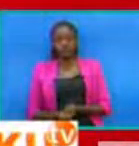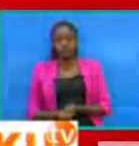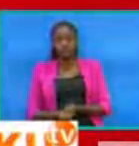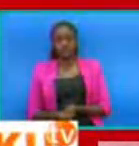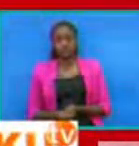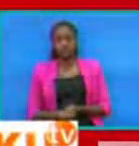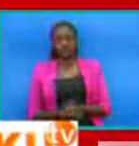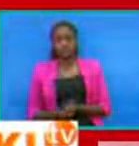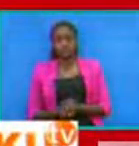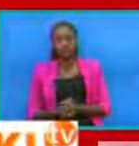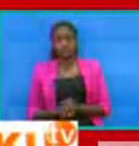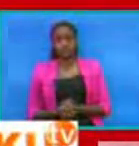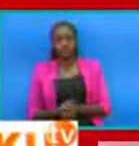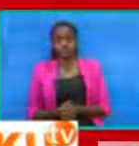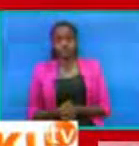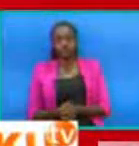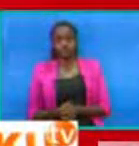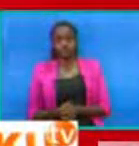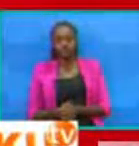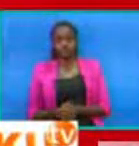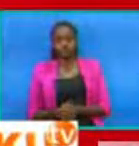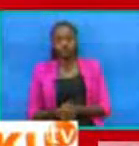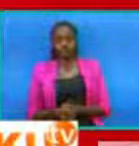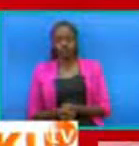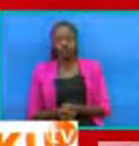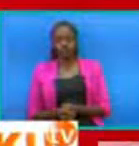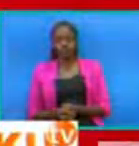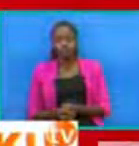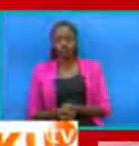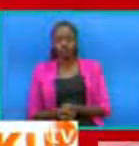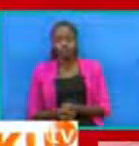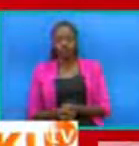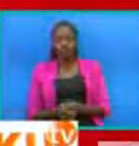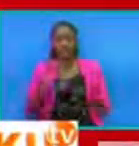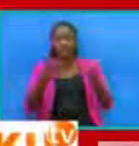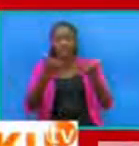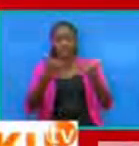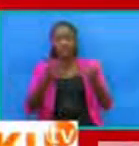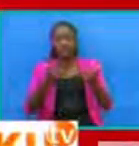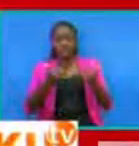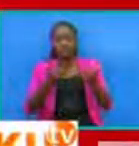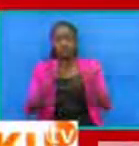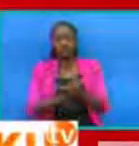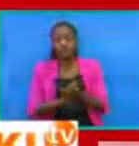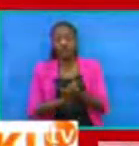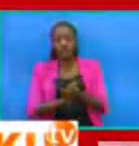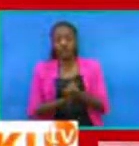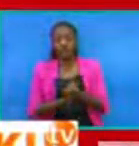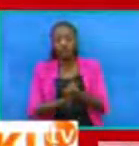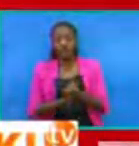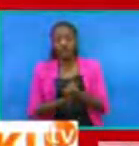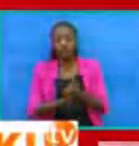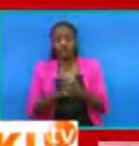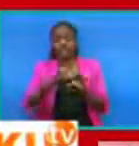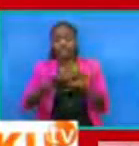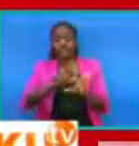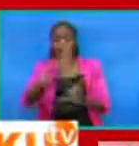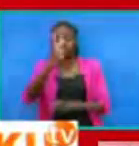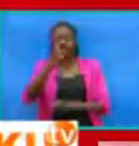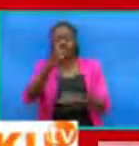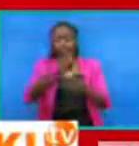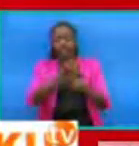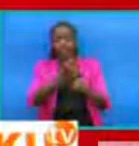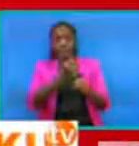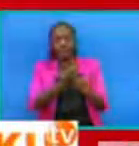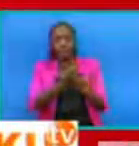competence-based curriculum or education system currently implemented in Kenya. It has made physical